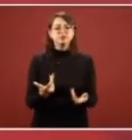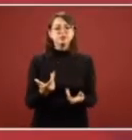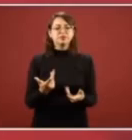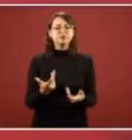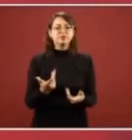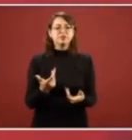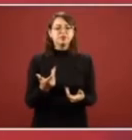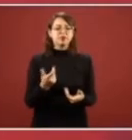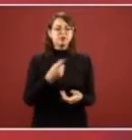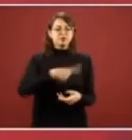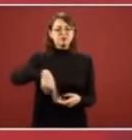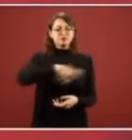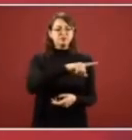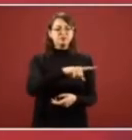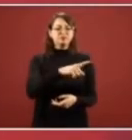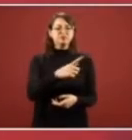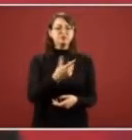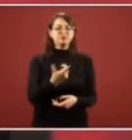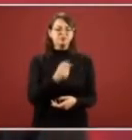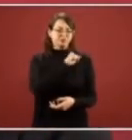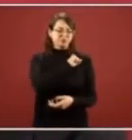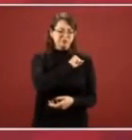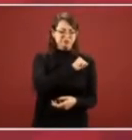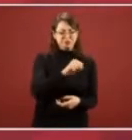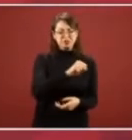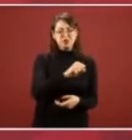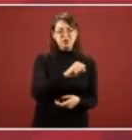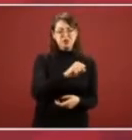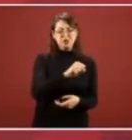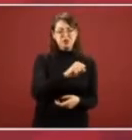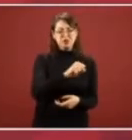delincuentes de cuello blanco y delincuentes